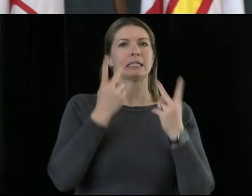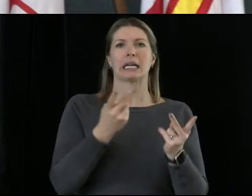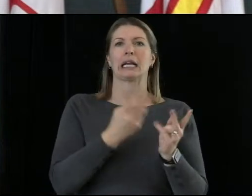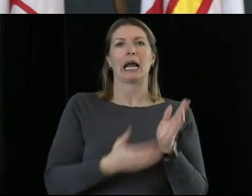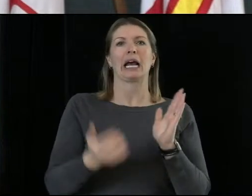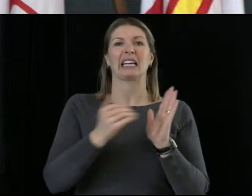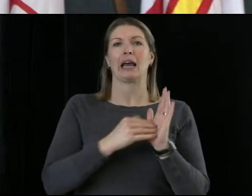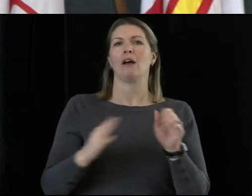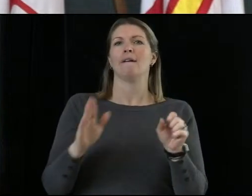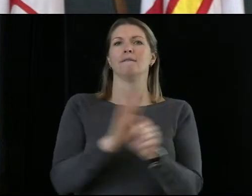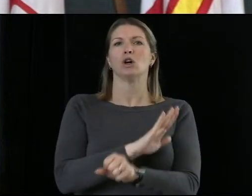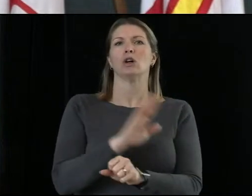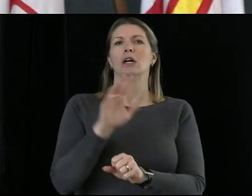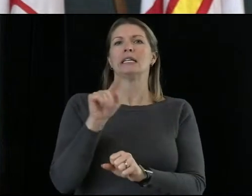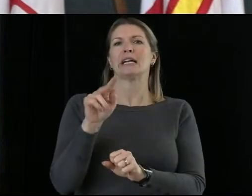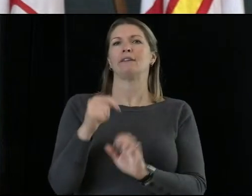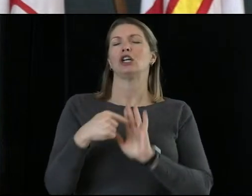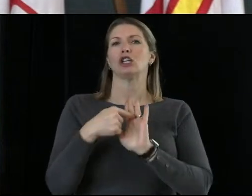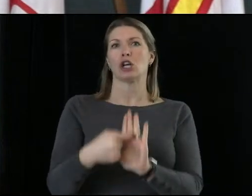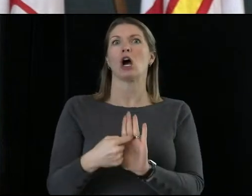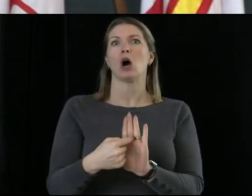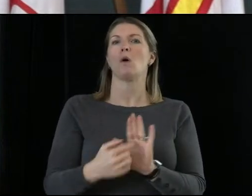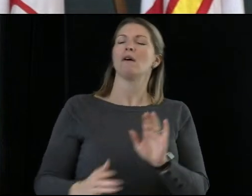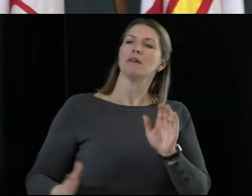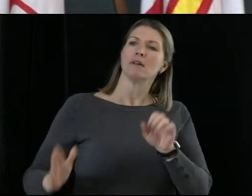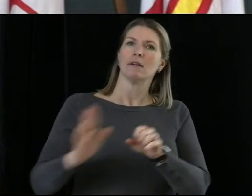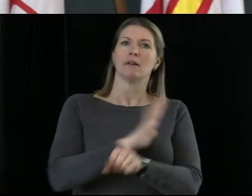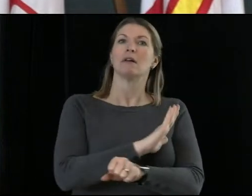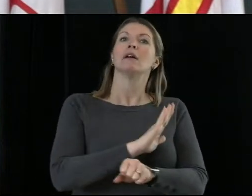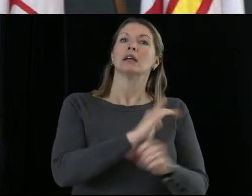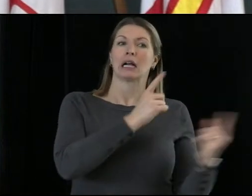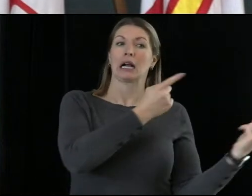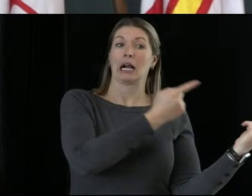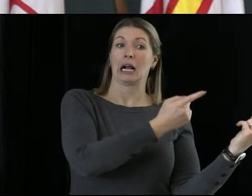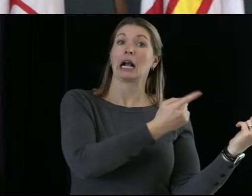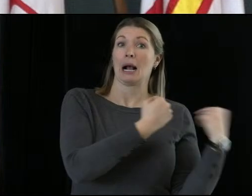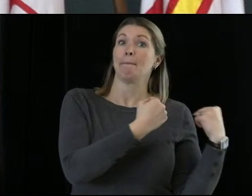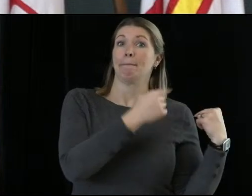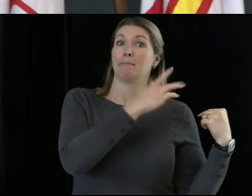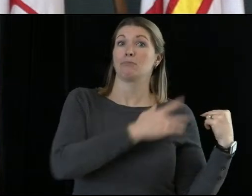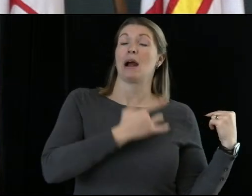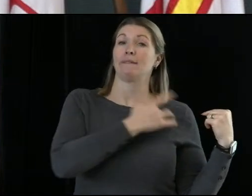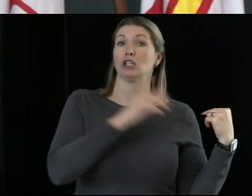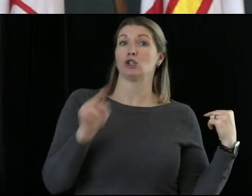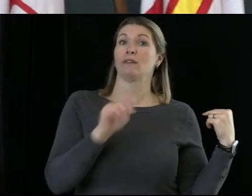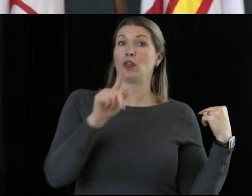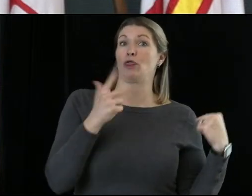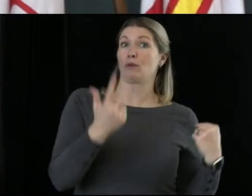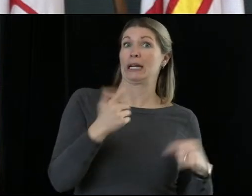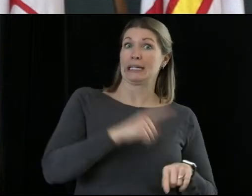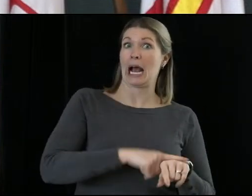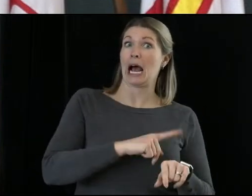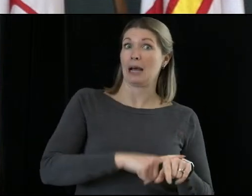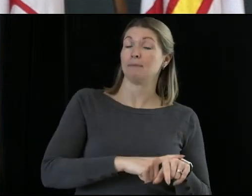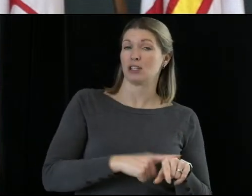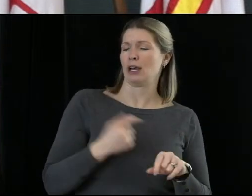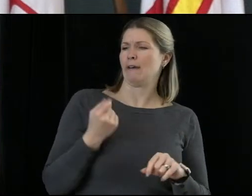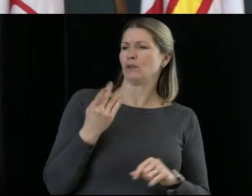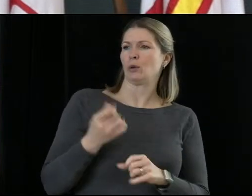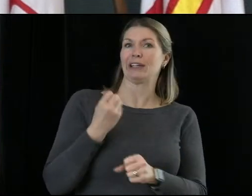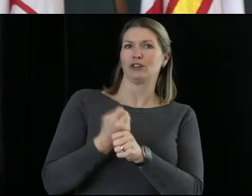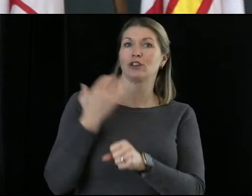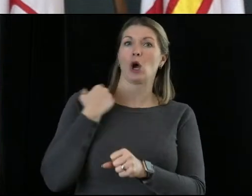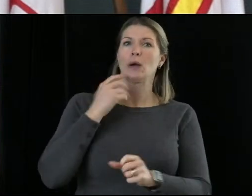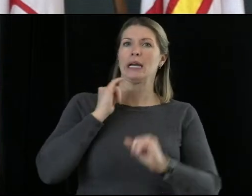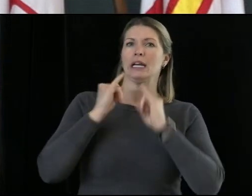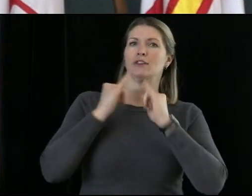was dedicated to Courtney. They came here to the province 3 times a couple of summers ago, interviewed myself, my sister Donna, and